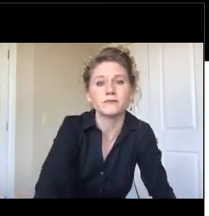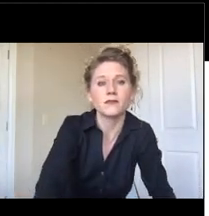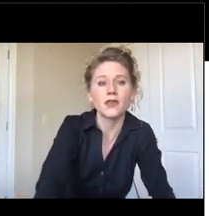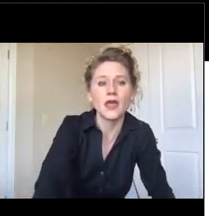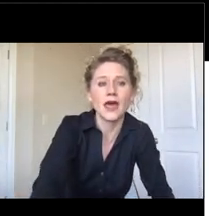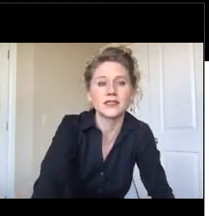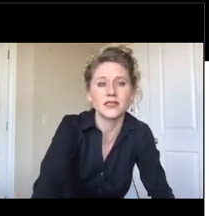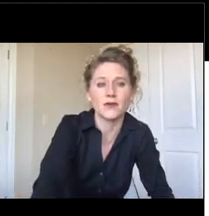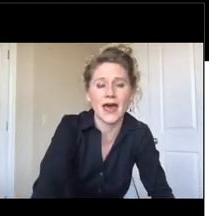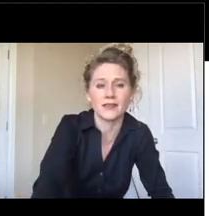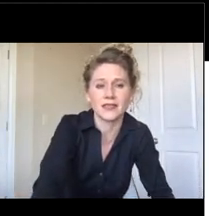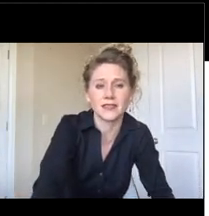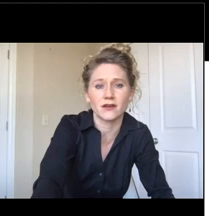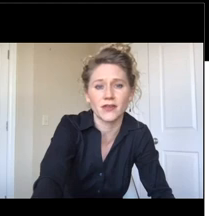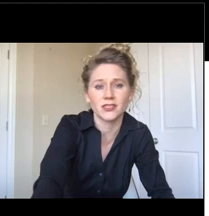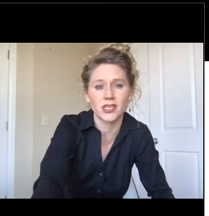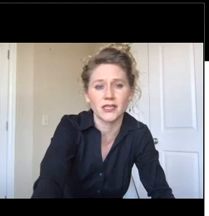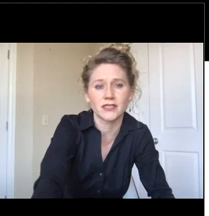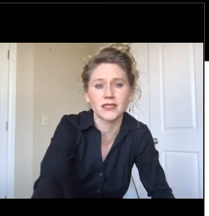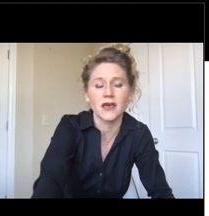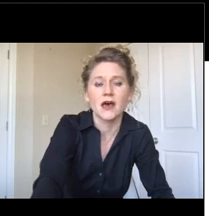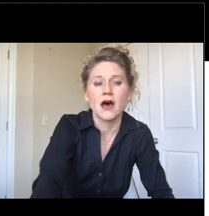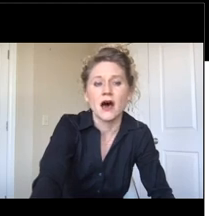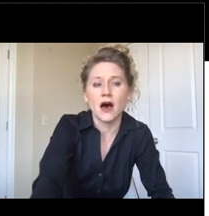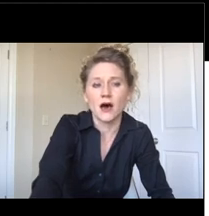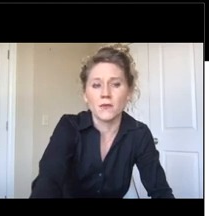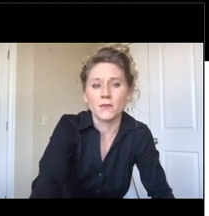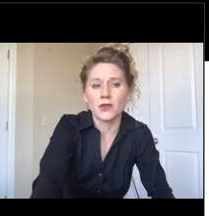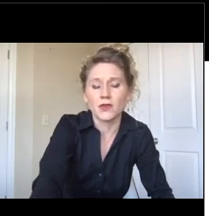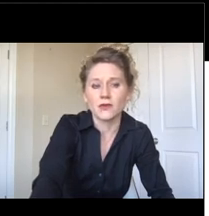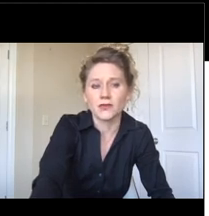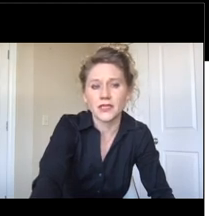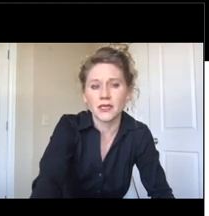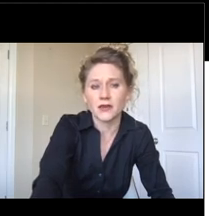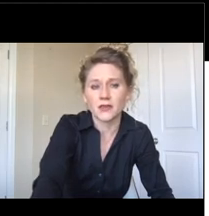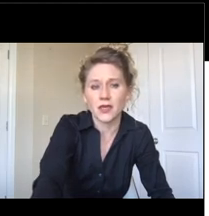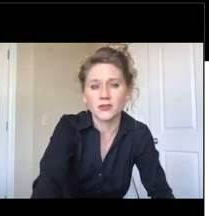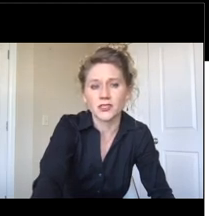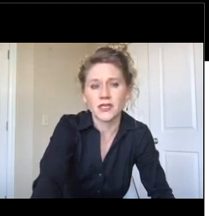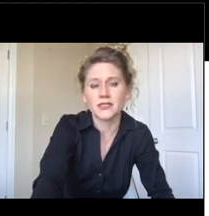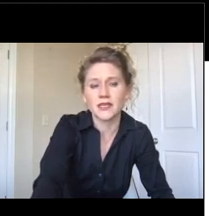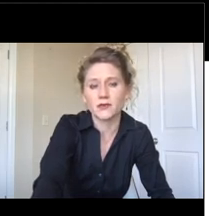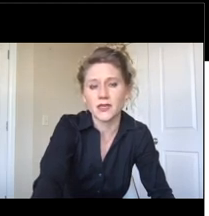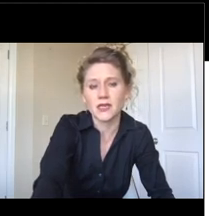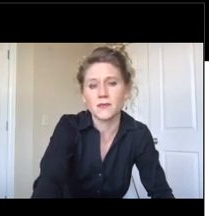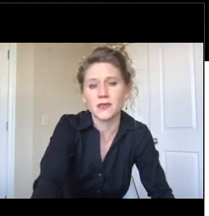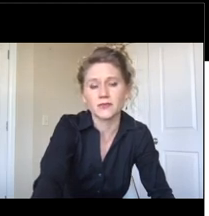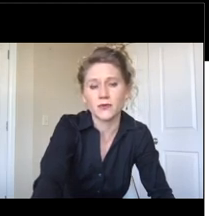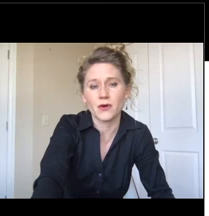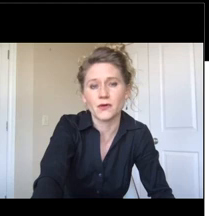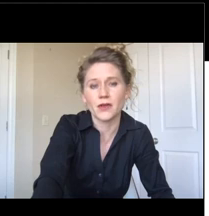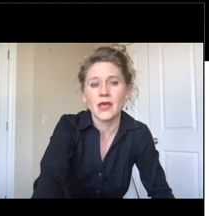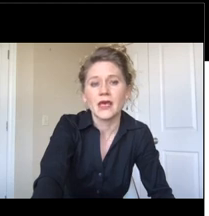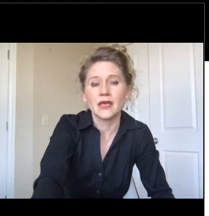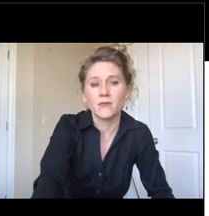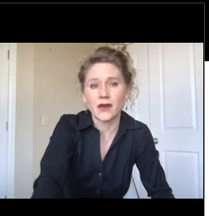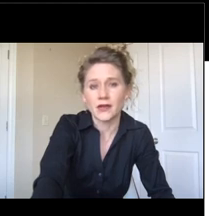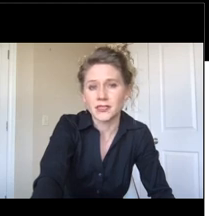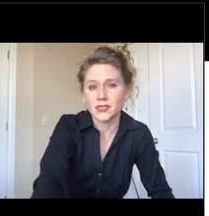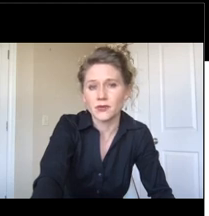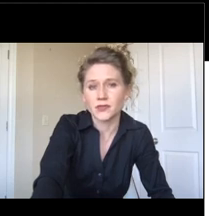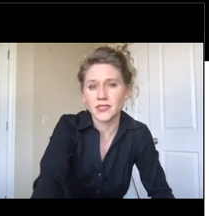time? And as you add these interventions, you'll see here that you're just continually keeping this road